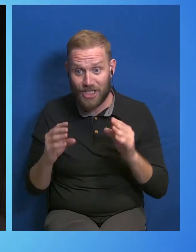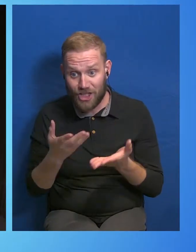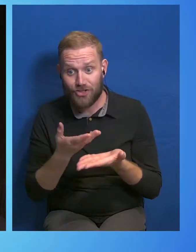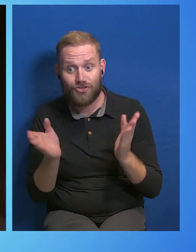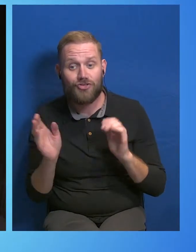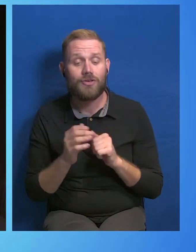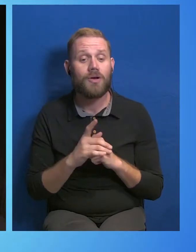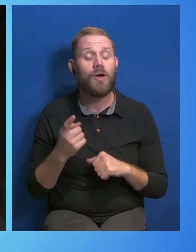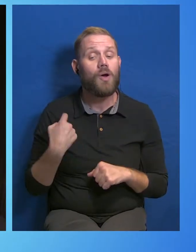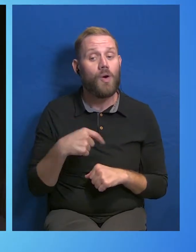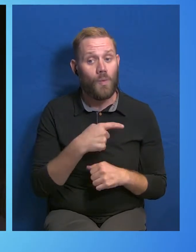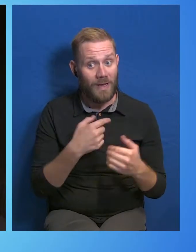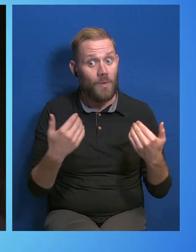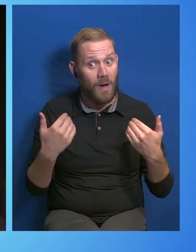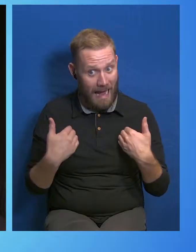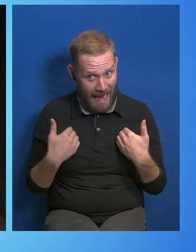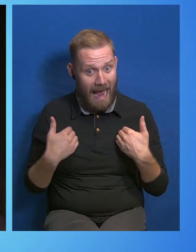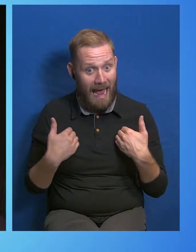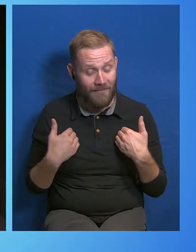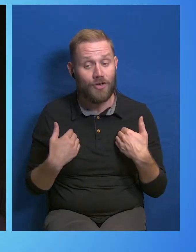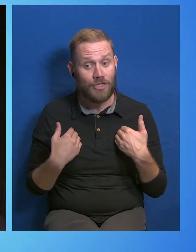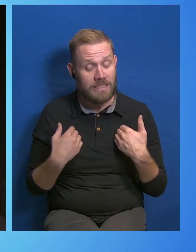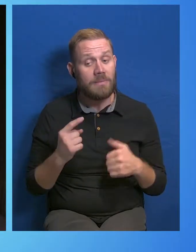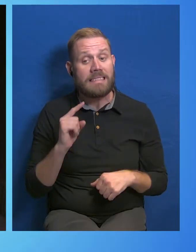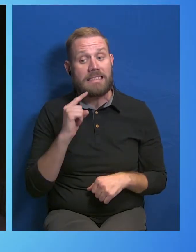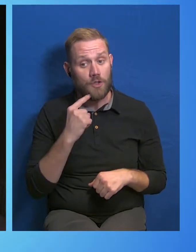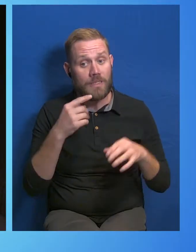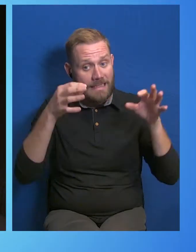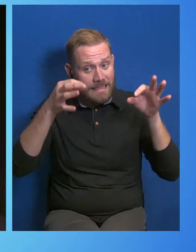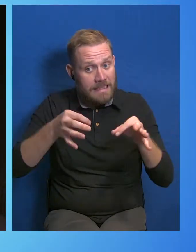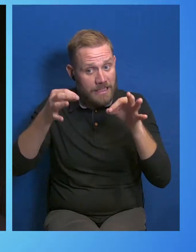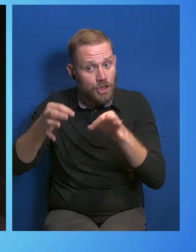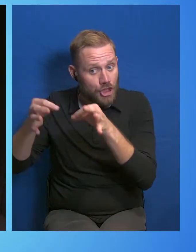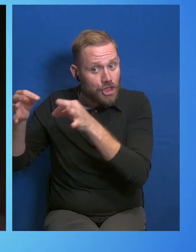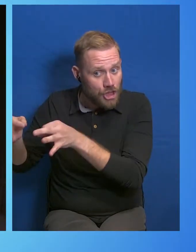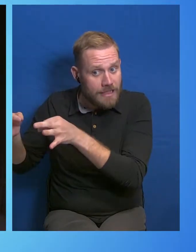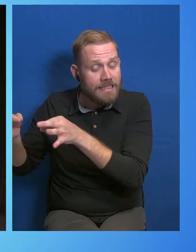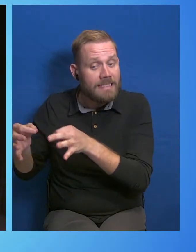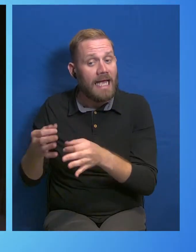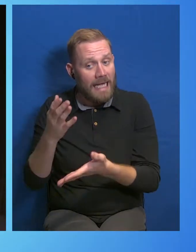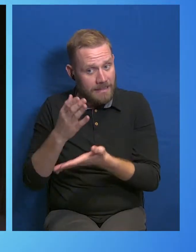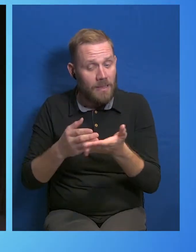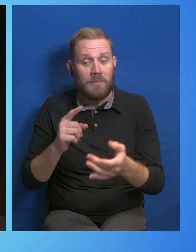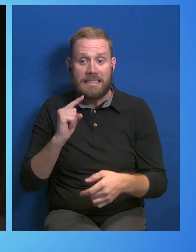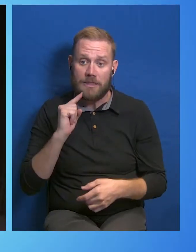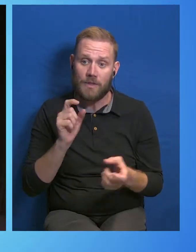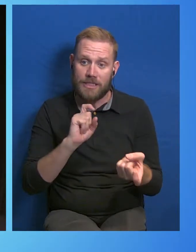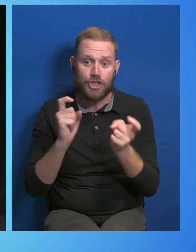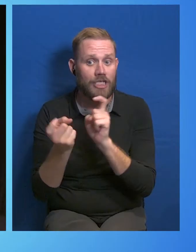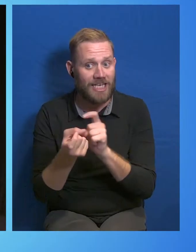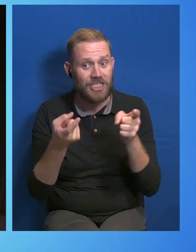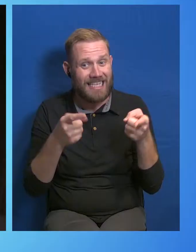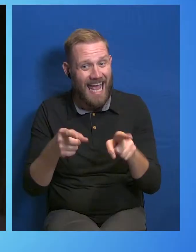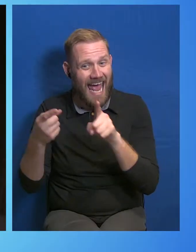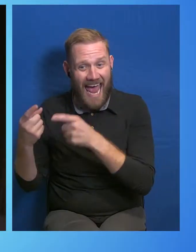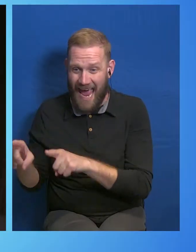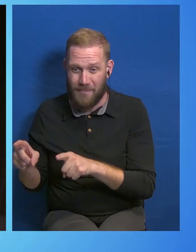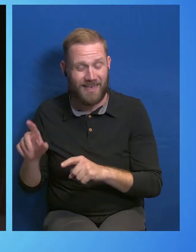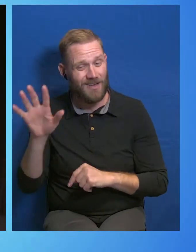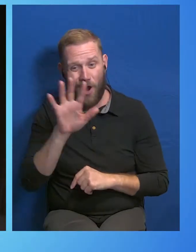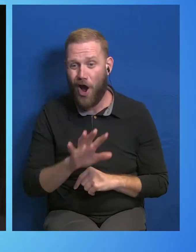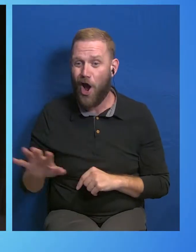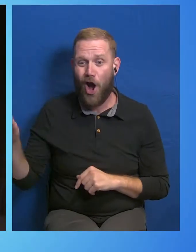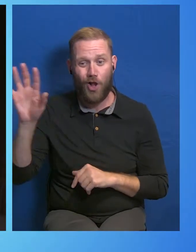we will have significant decisions and significant changes happening throughout the